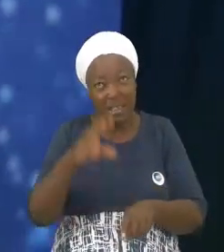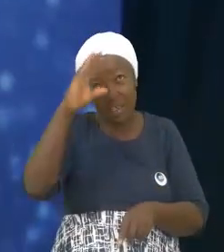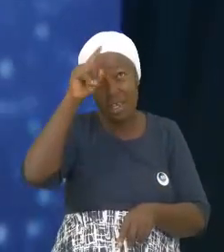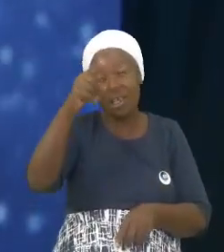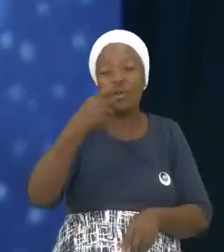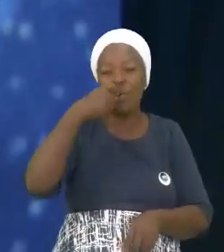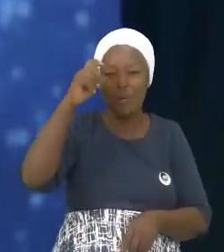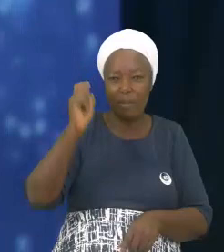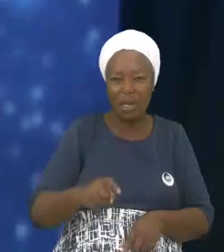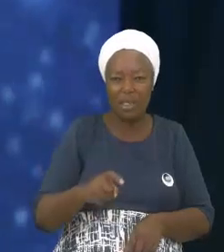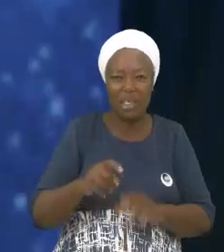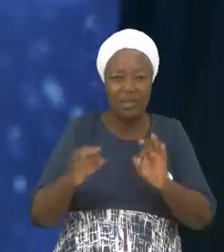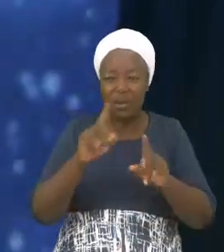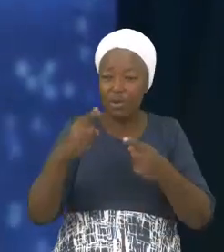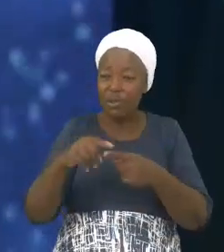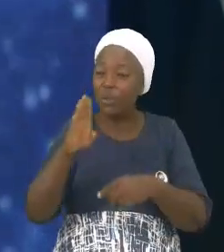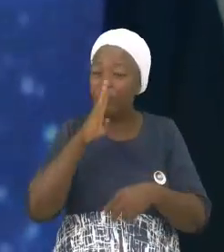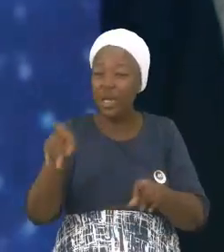be